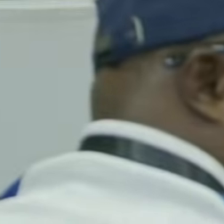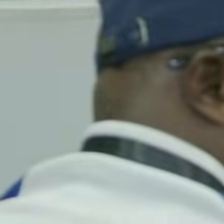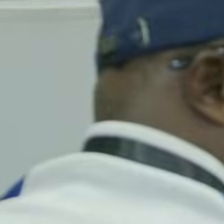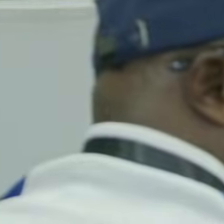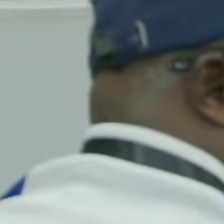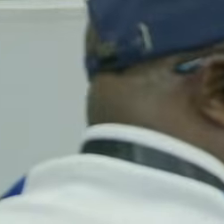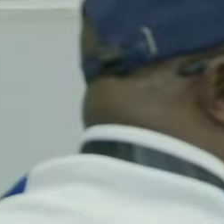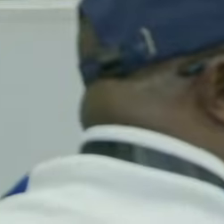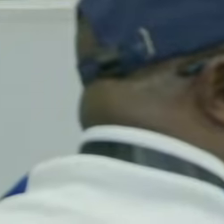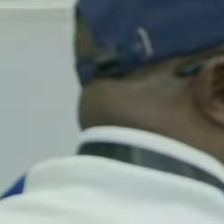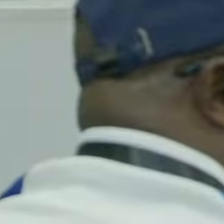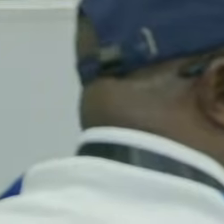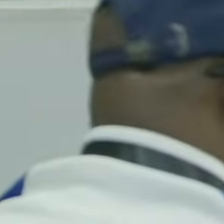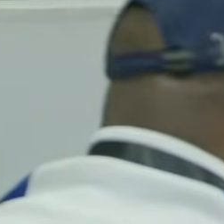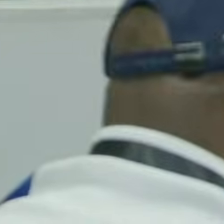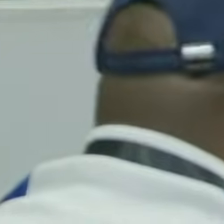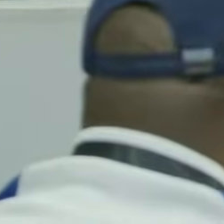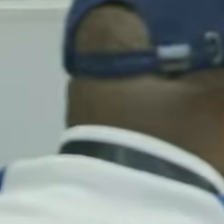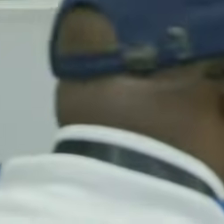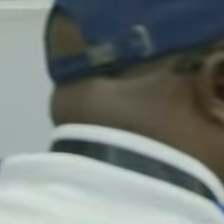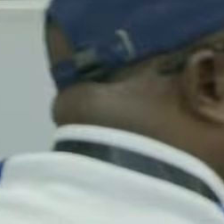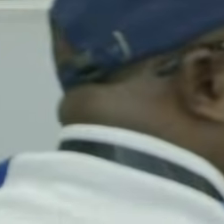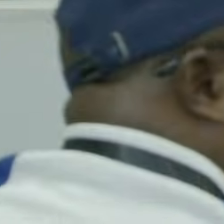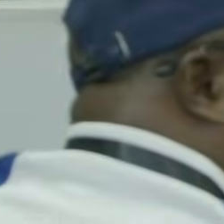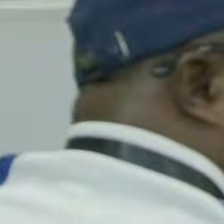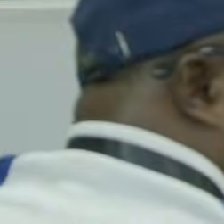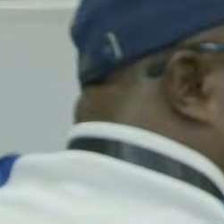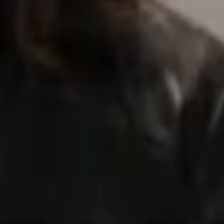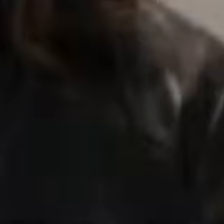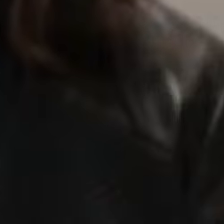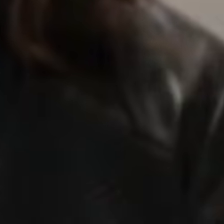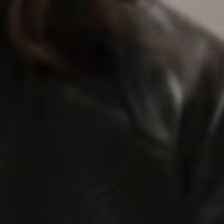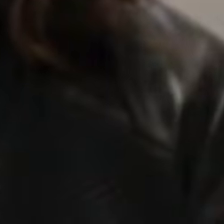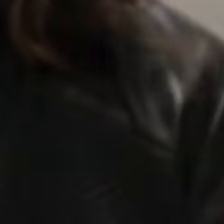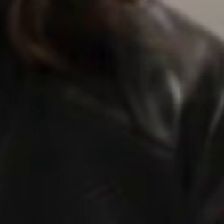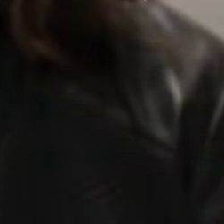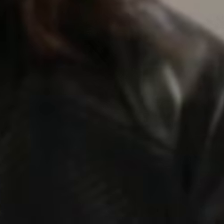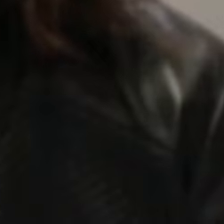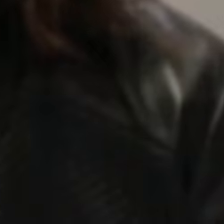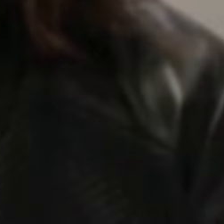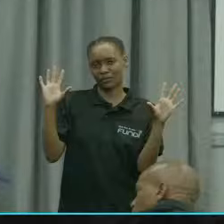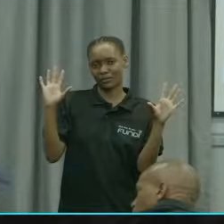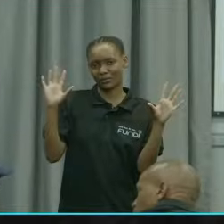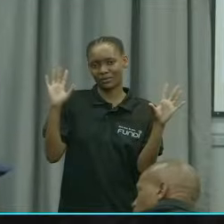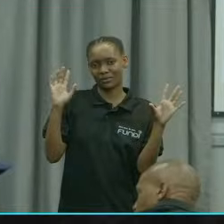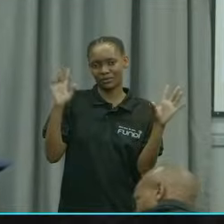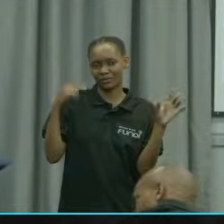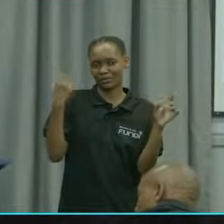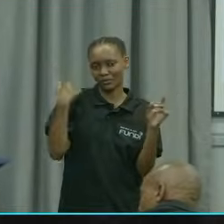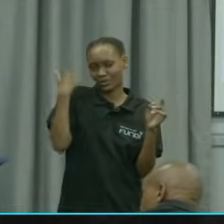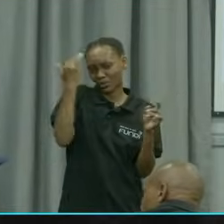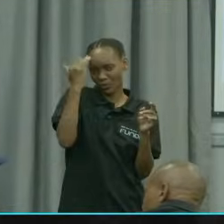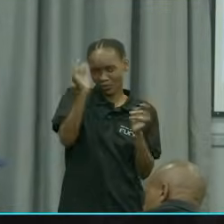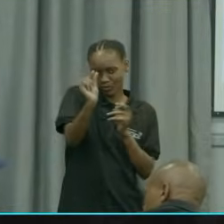and disability also being understood in a very narrow sense of it. When I say narrow sense of it, I mean